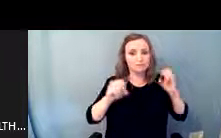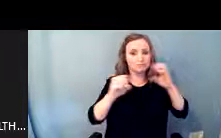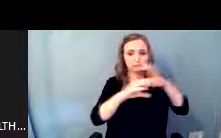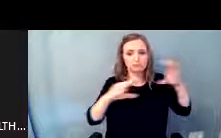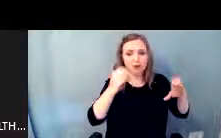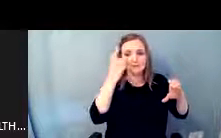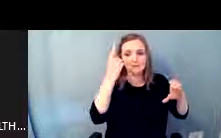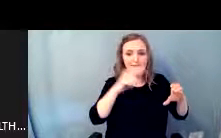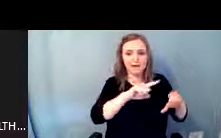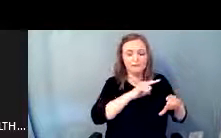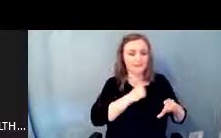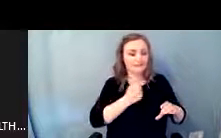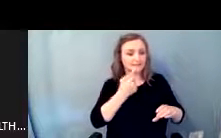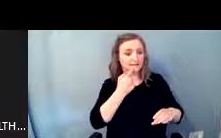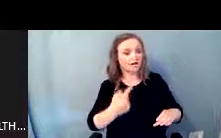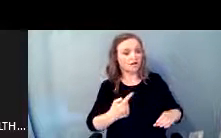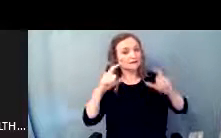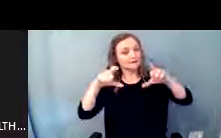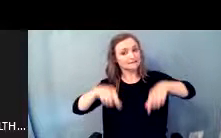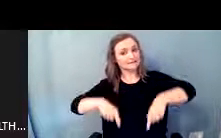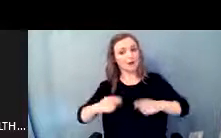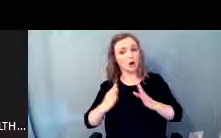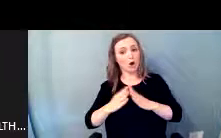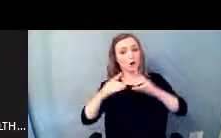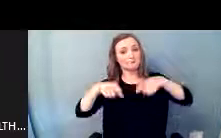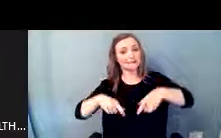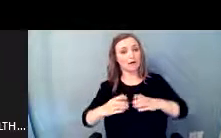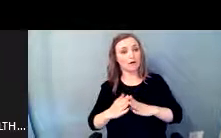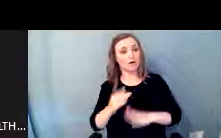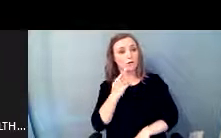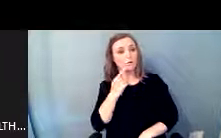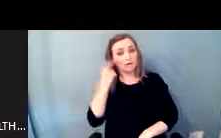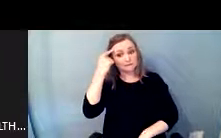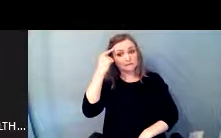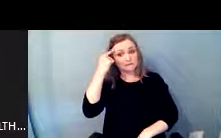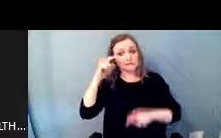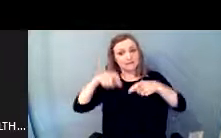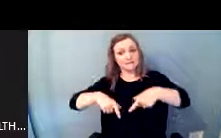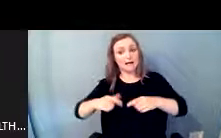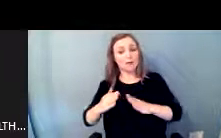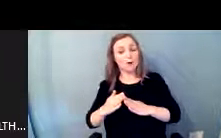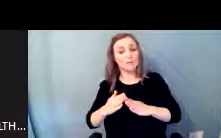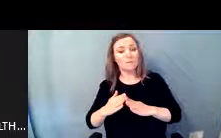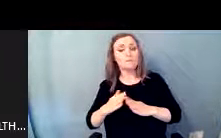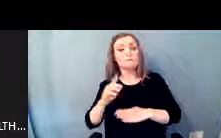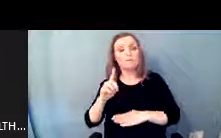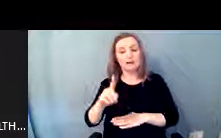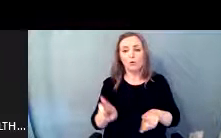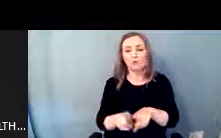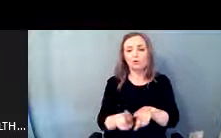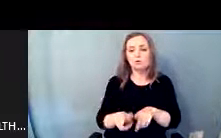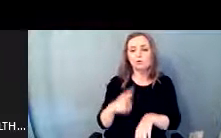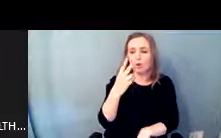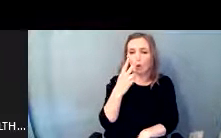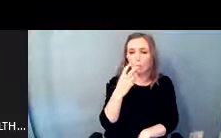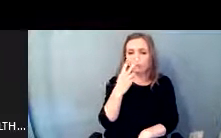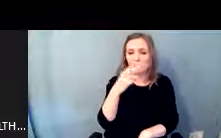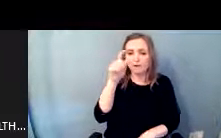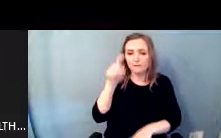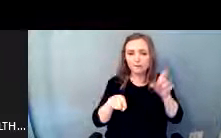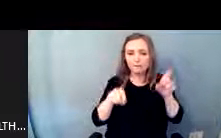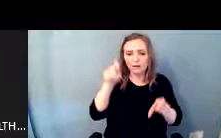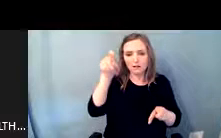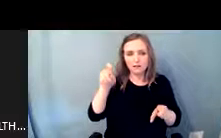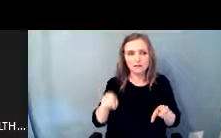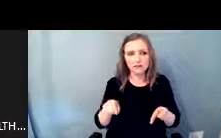busy. And also, I think particularly in the older generation, you know,